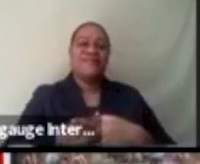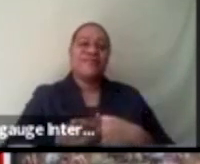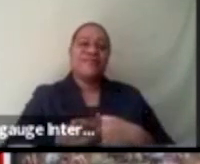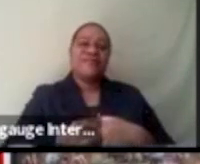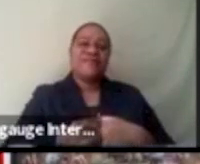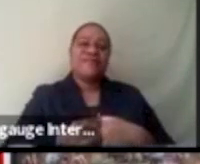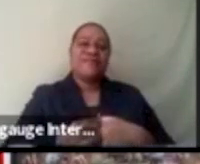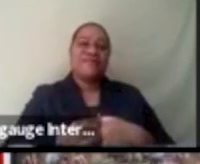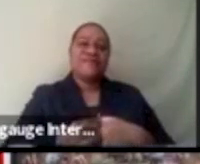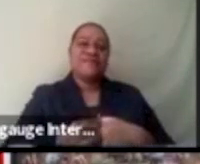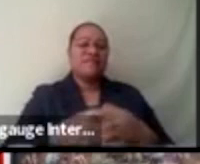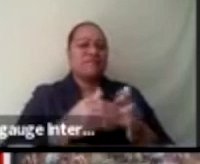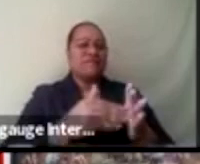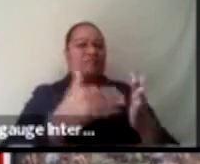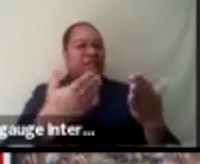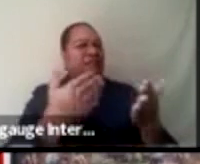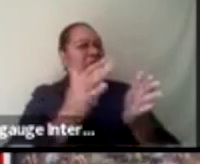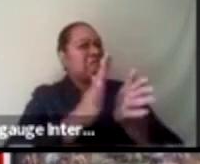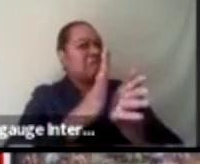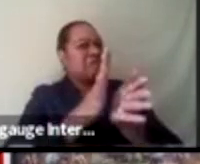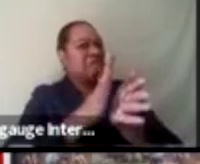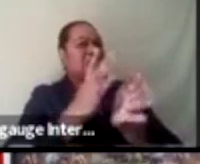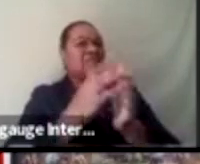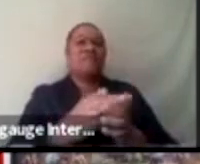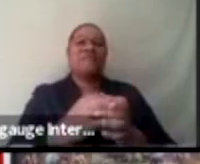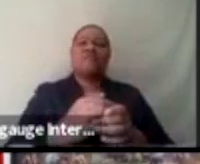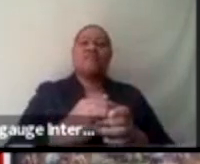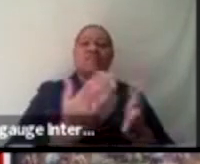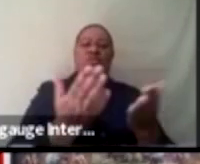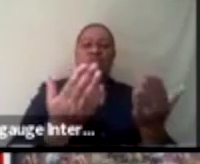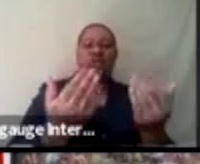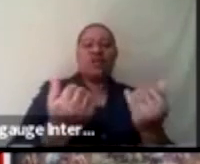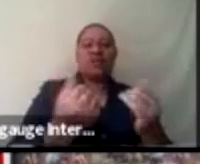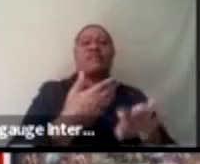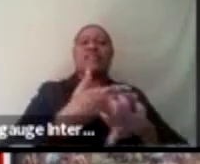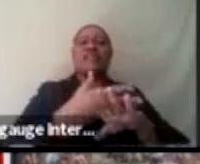I am pleased to welcome our new Secretary General, His Excellency Henry Puna.